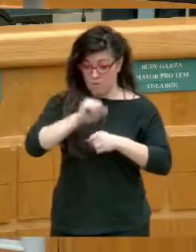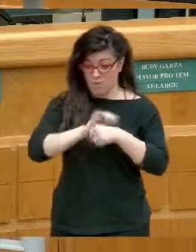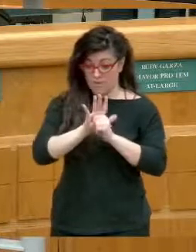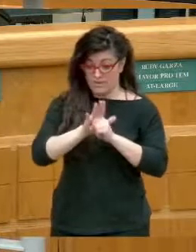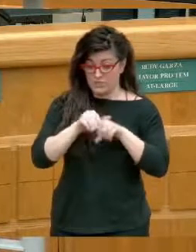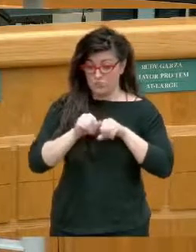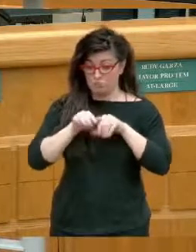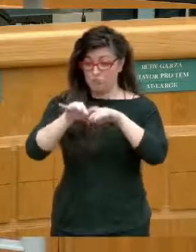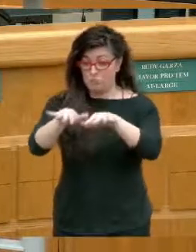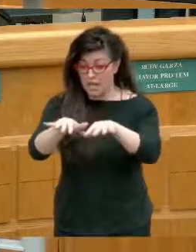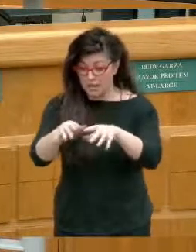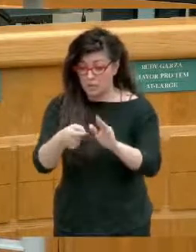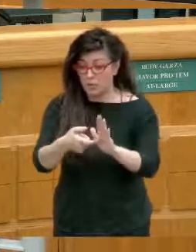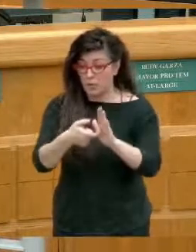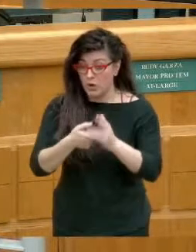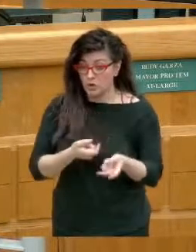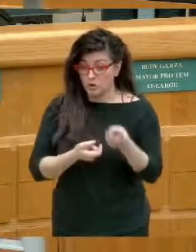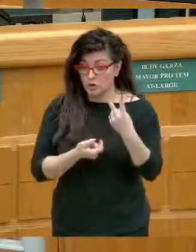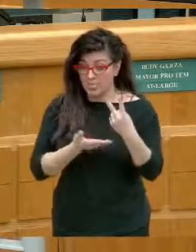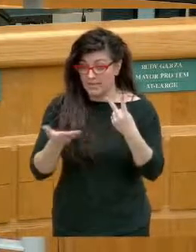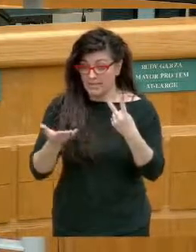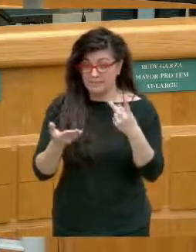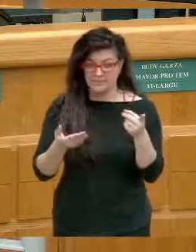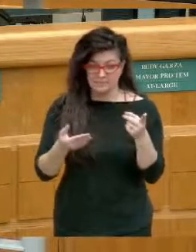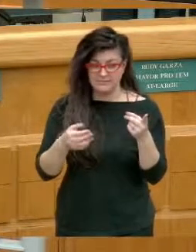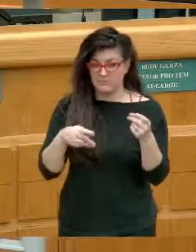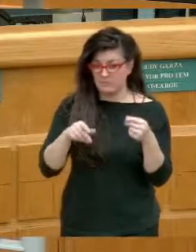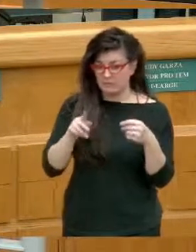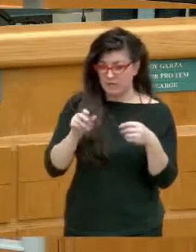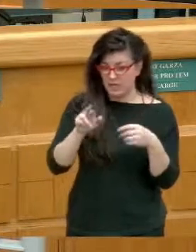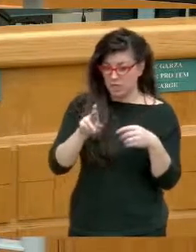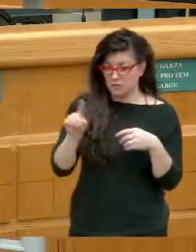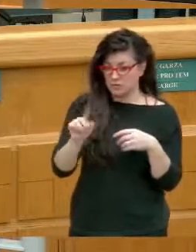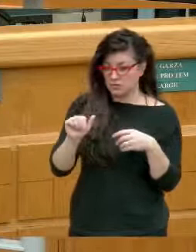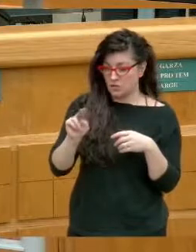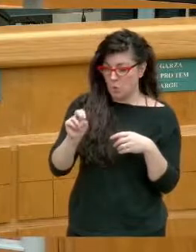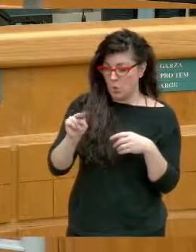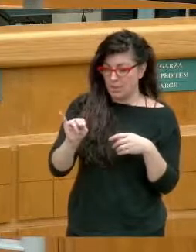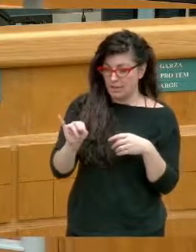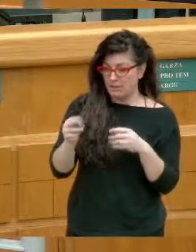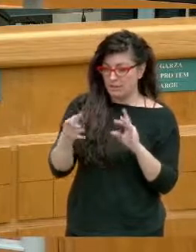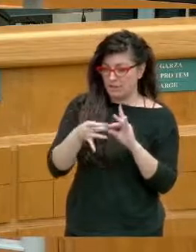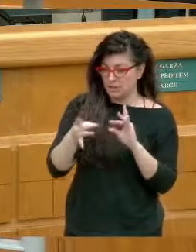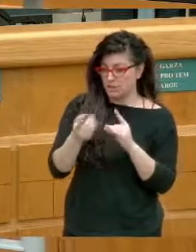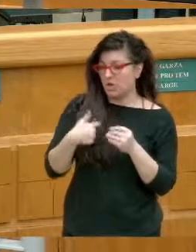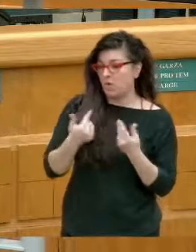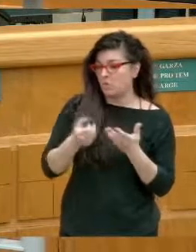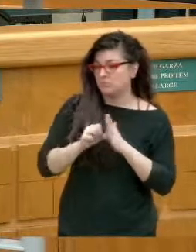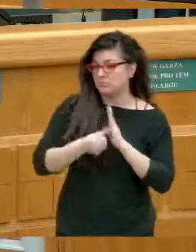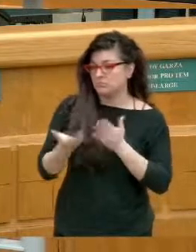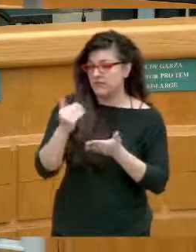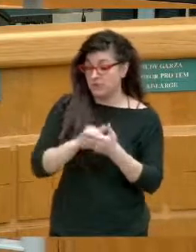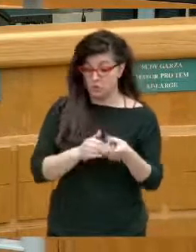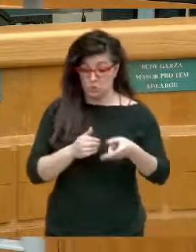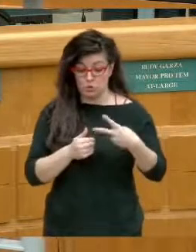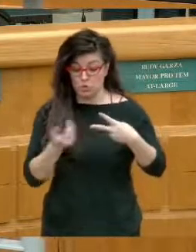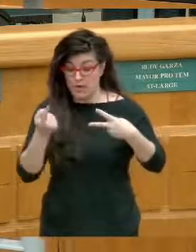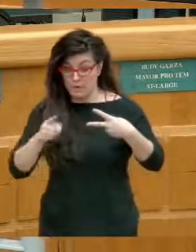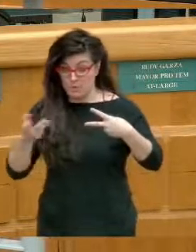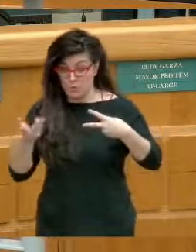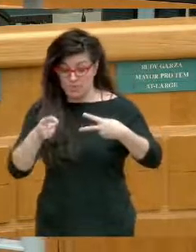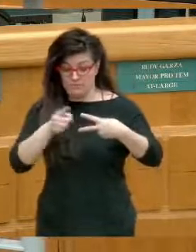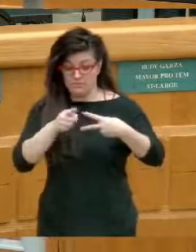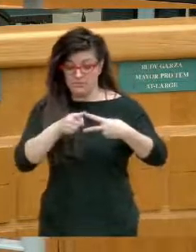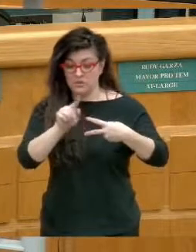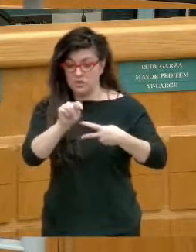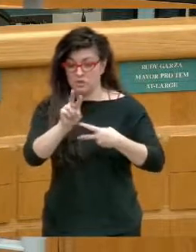about. Manager Zanoni prefaced today's talk with that. I just want to re-emphasize there's 2 things happening here.